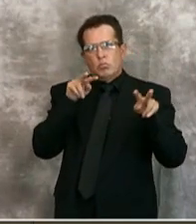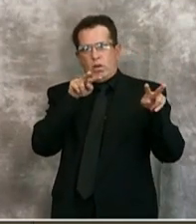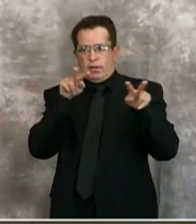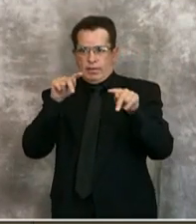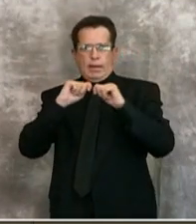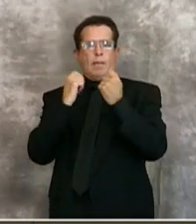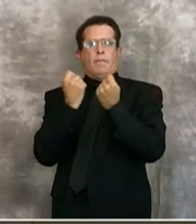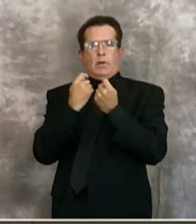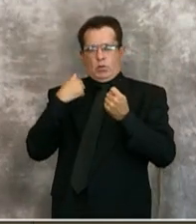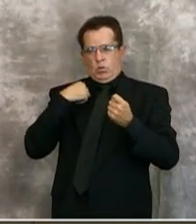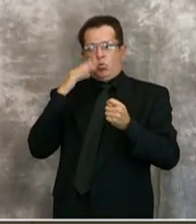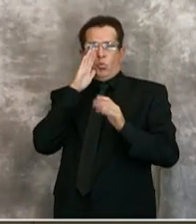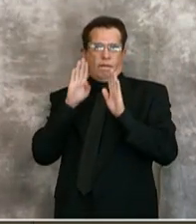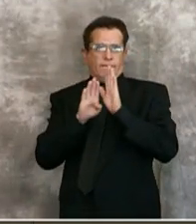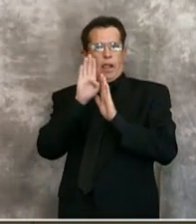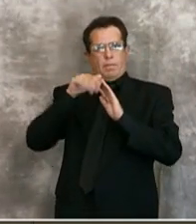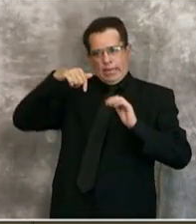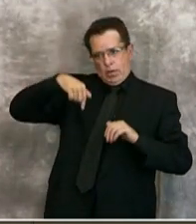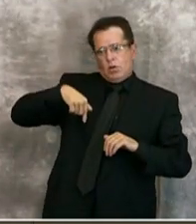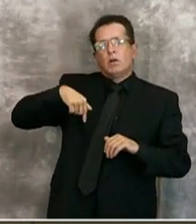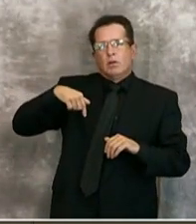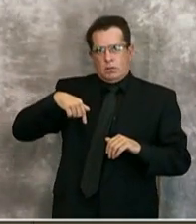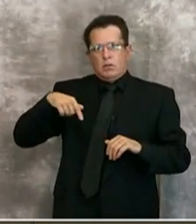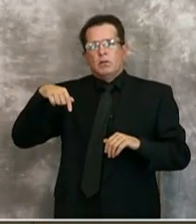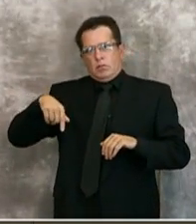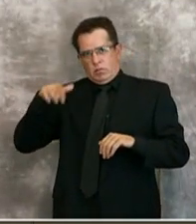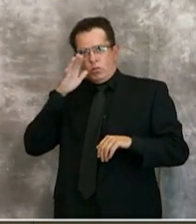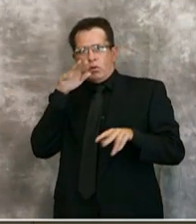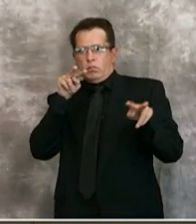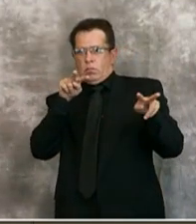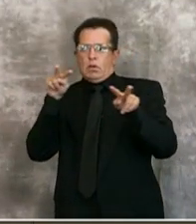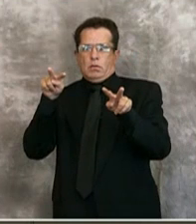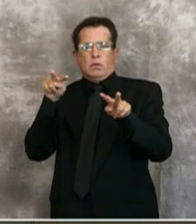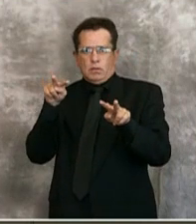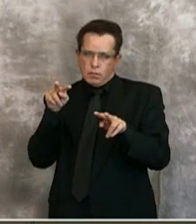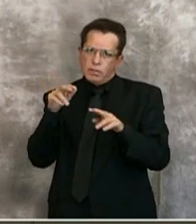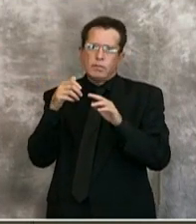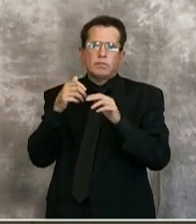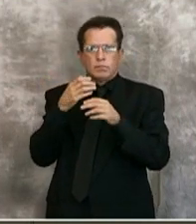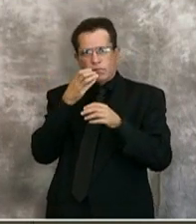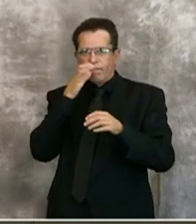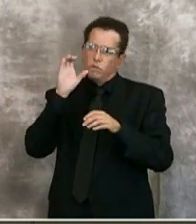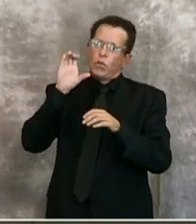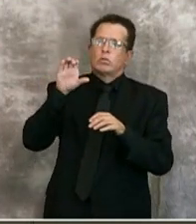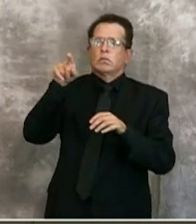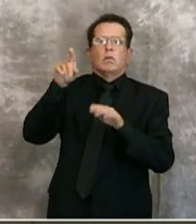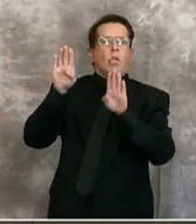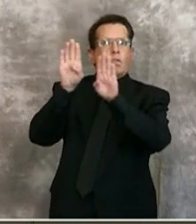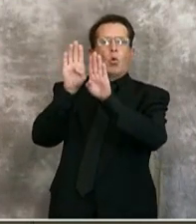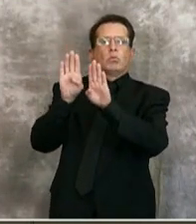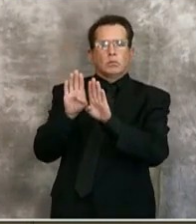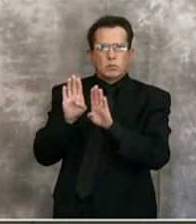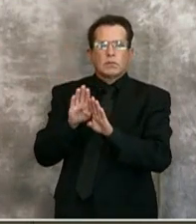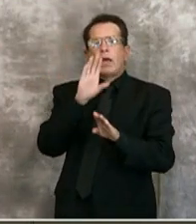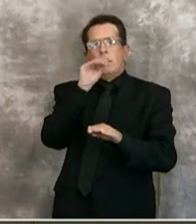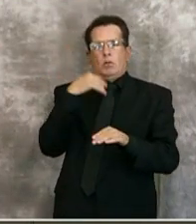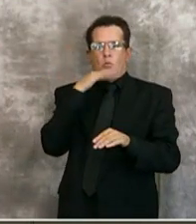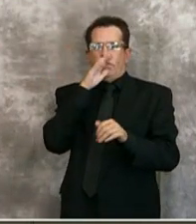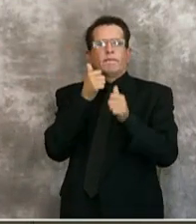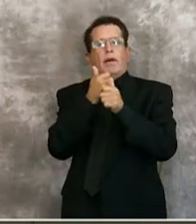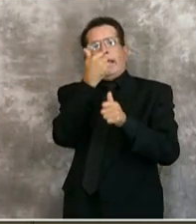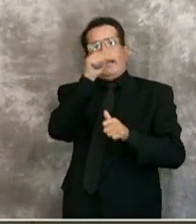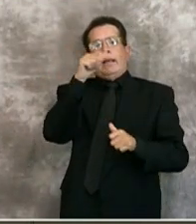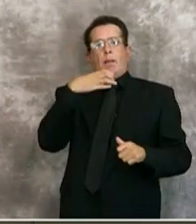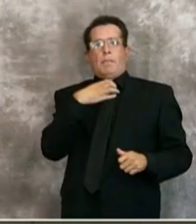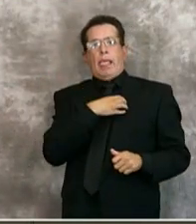strike teams that we will be developing locally to focus on enforcement and taking complaints that